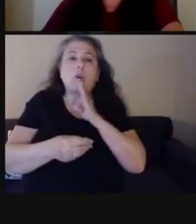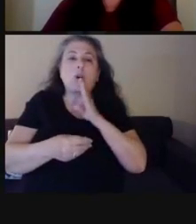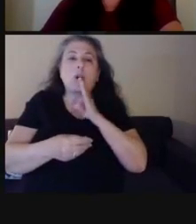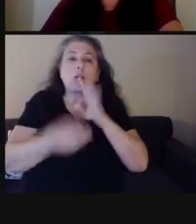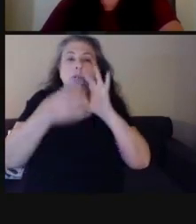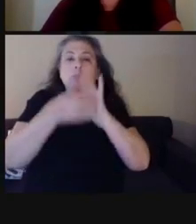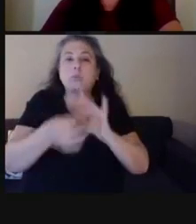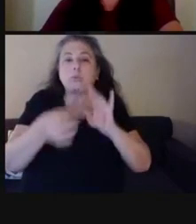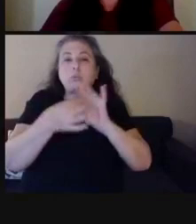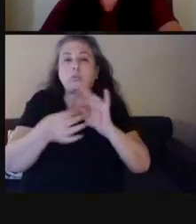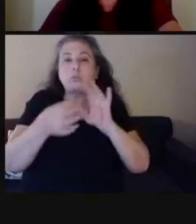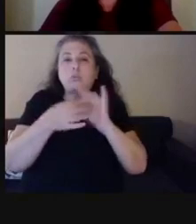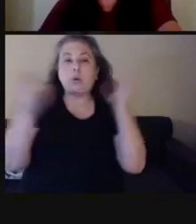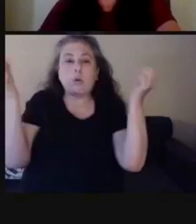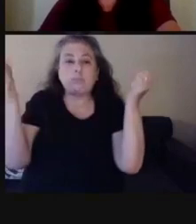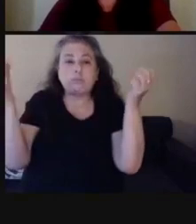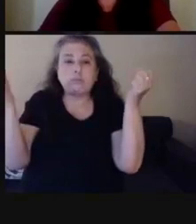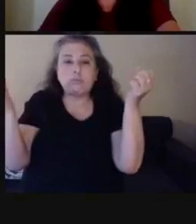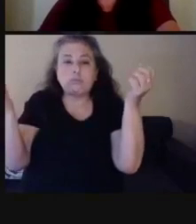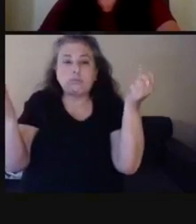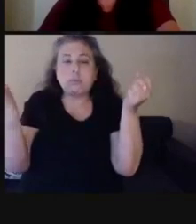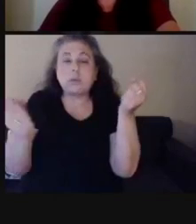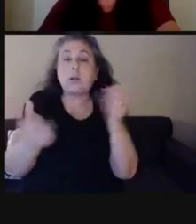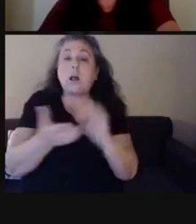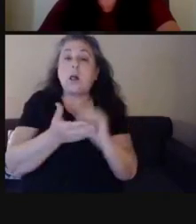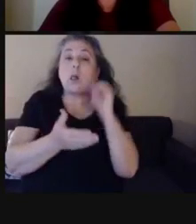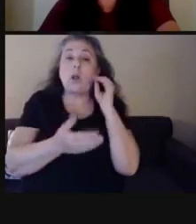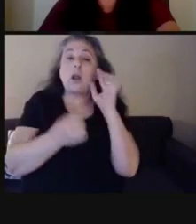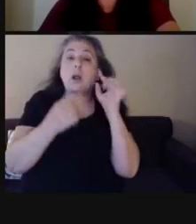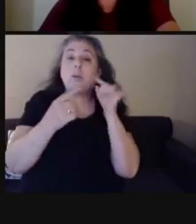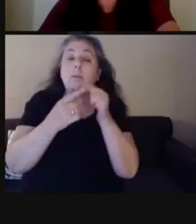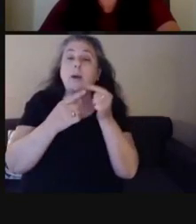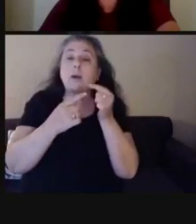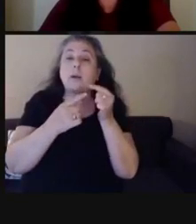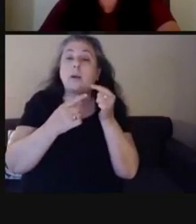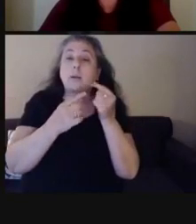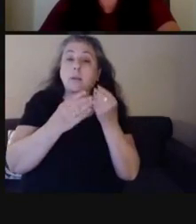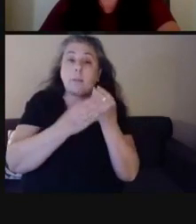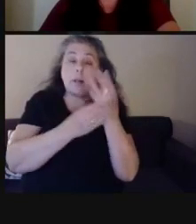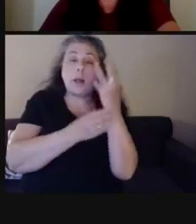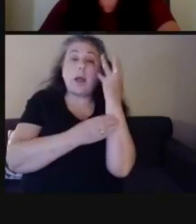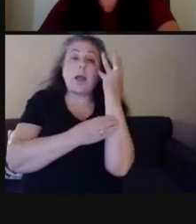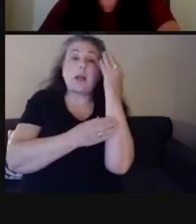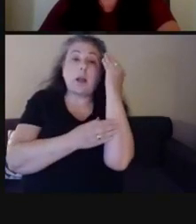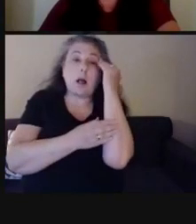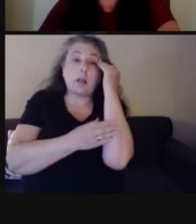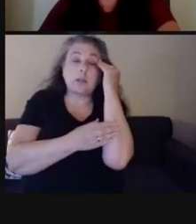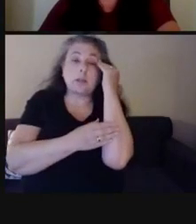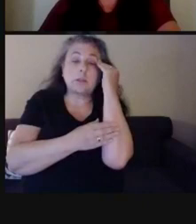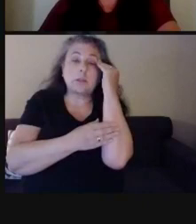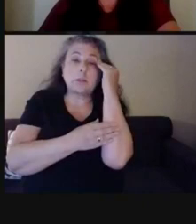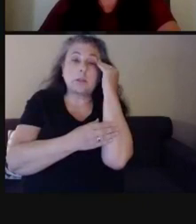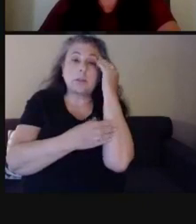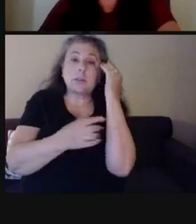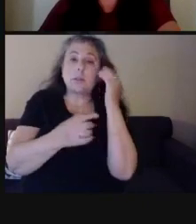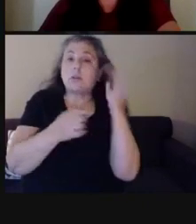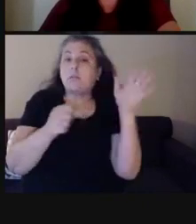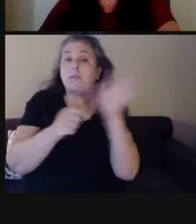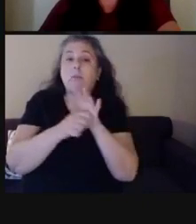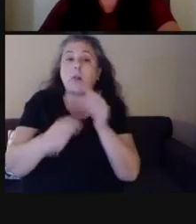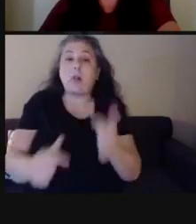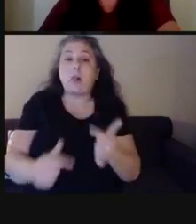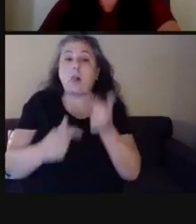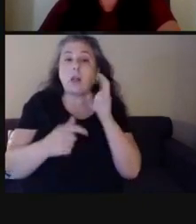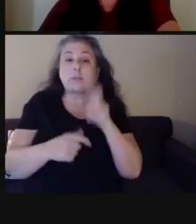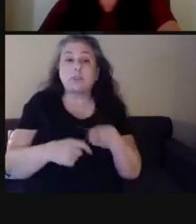storytelling. For me, learning about the plants, learning plant knowledge, it's a lifelong journey